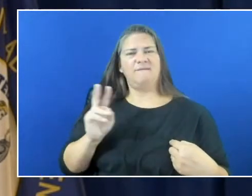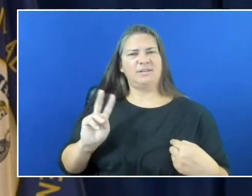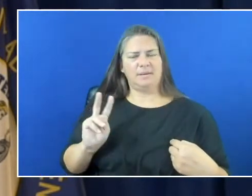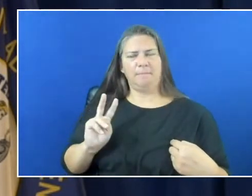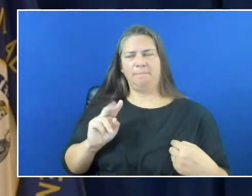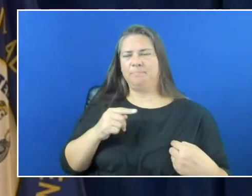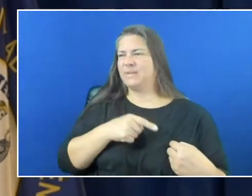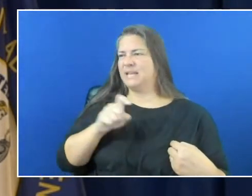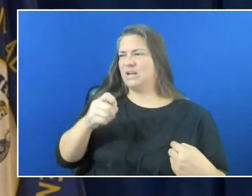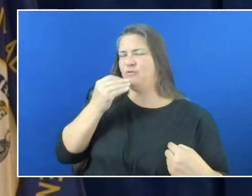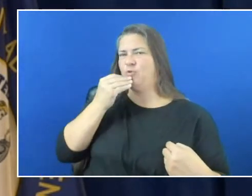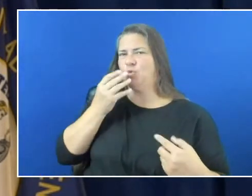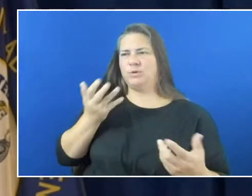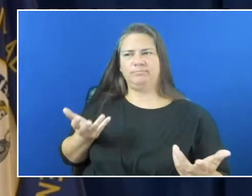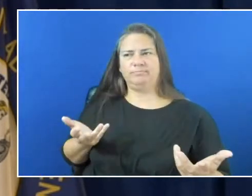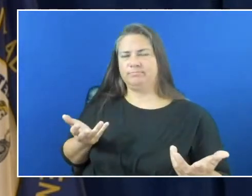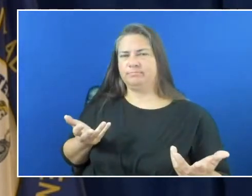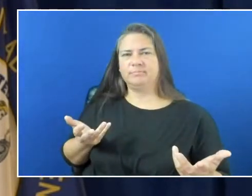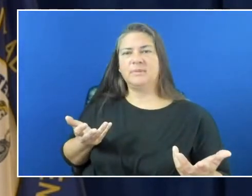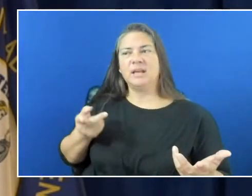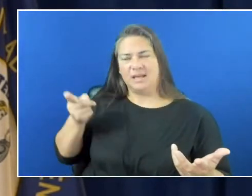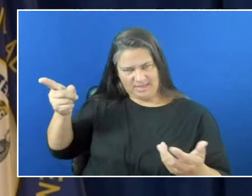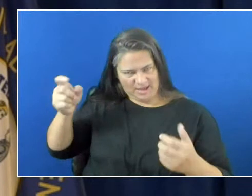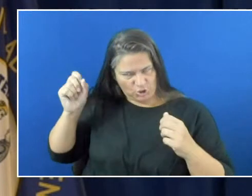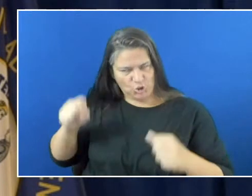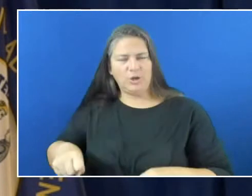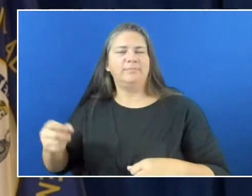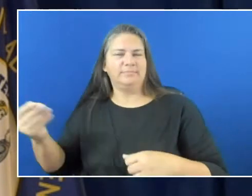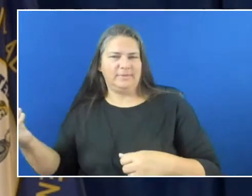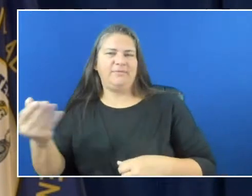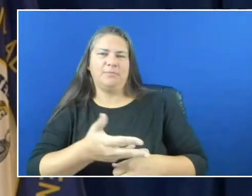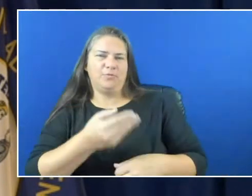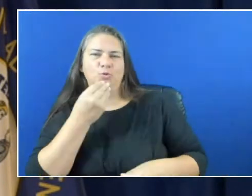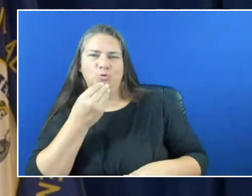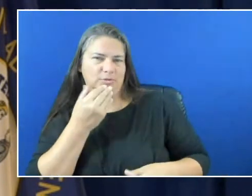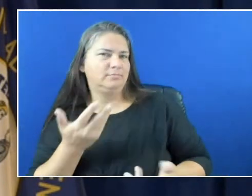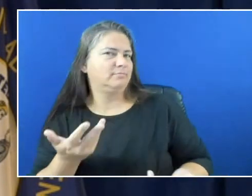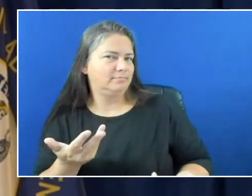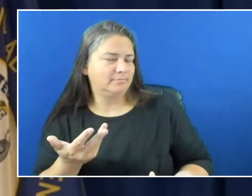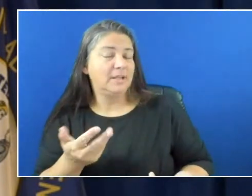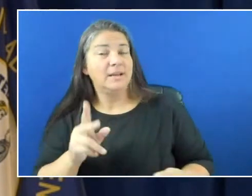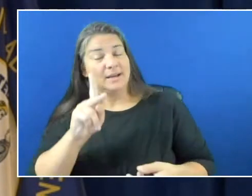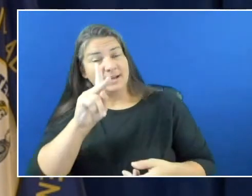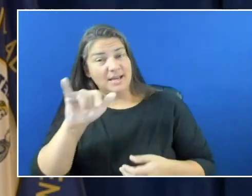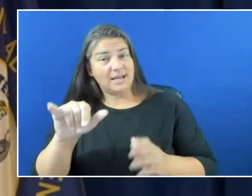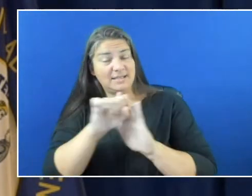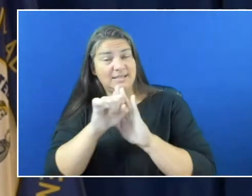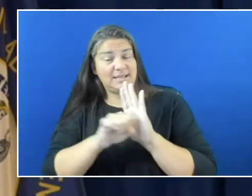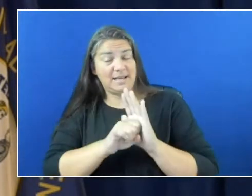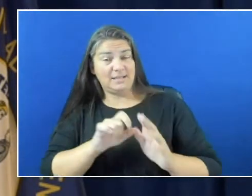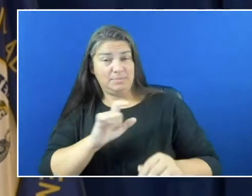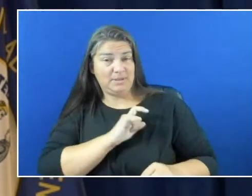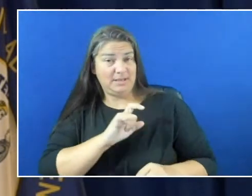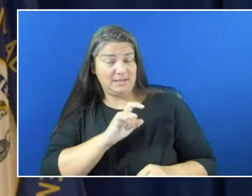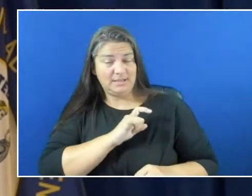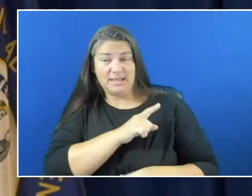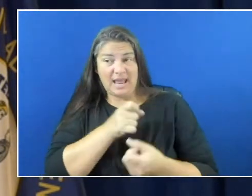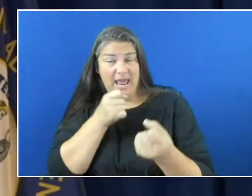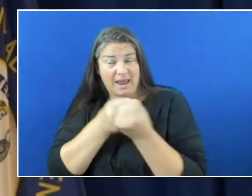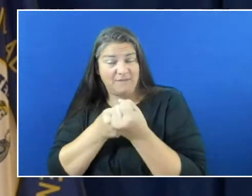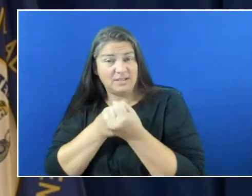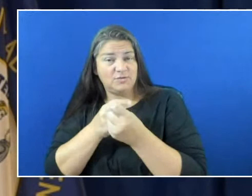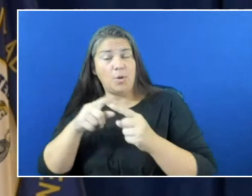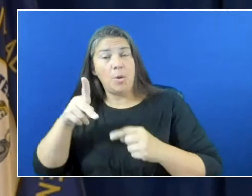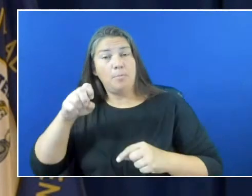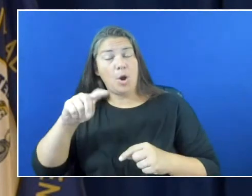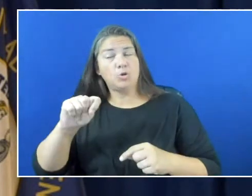food, and they were able to meet that need. Kentucky State Police Victims Advocates from Posts 3, 4, 5,